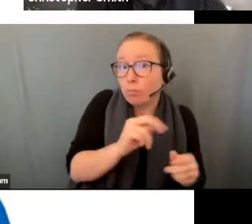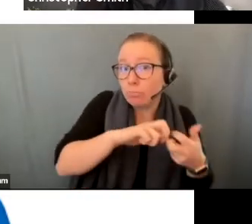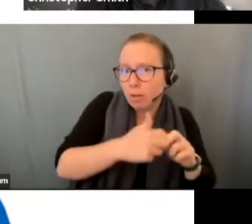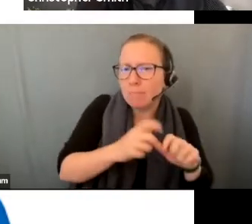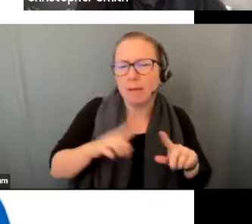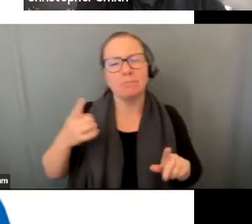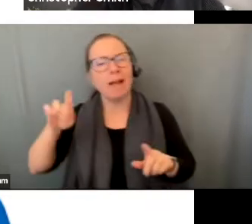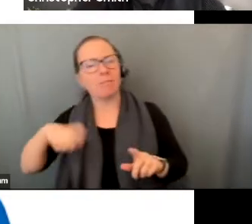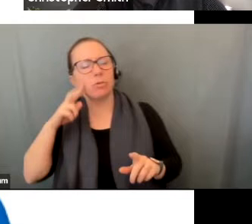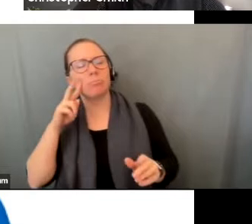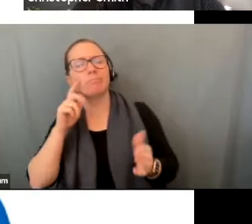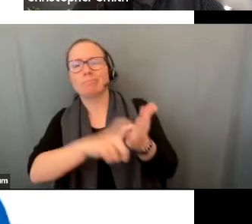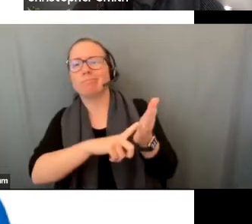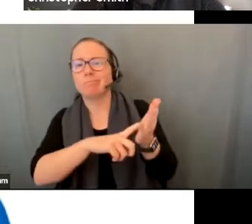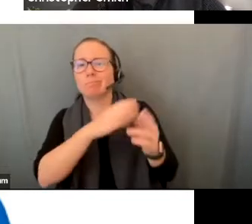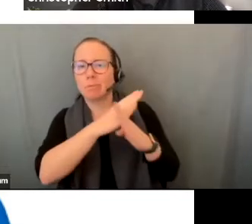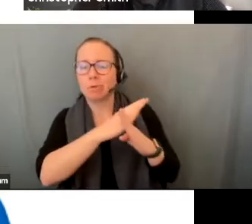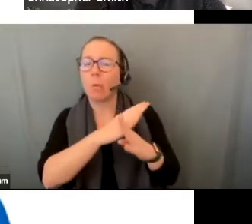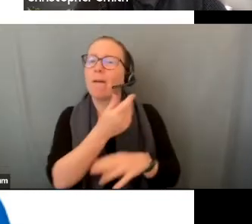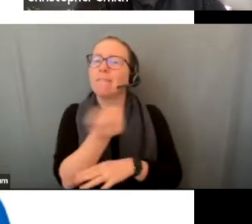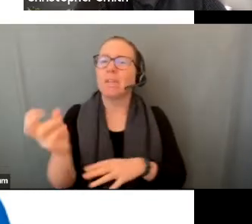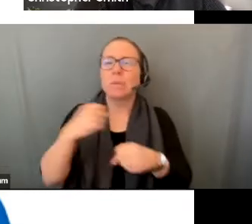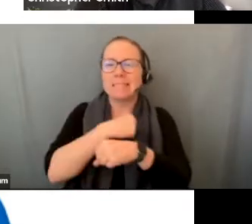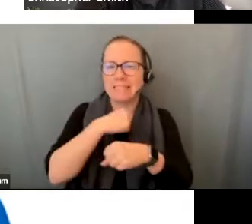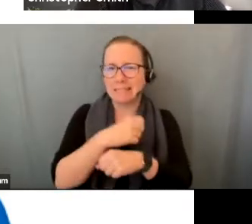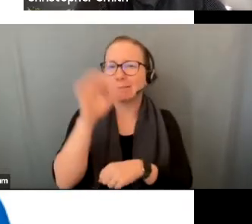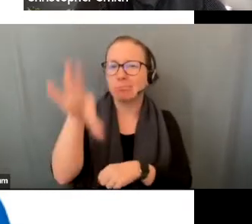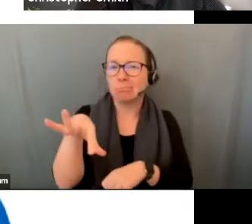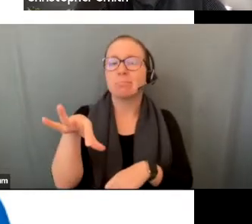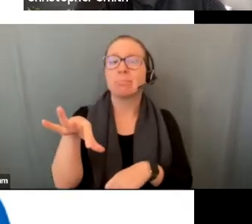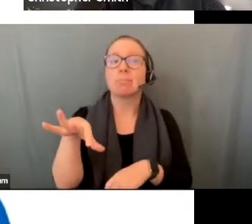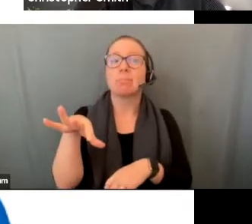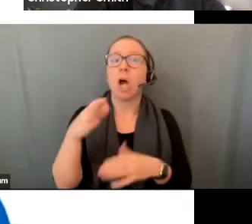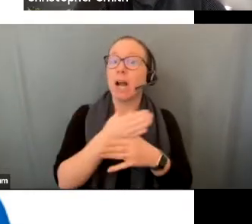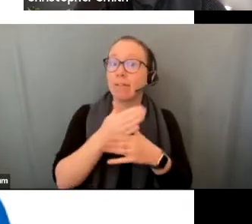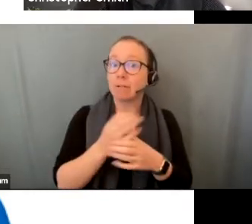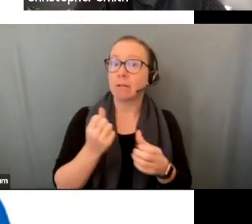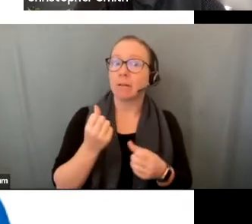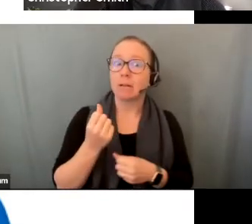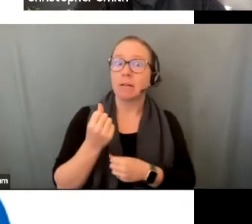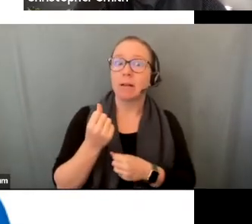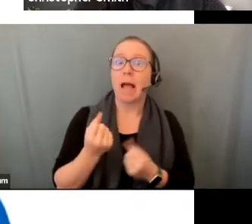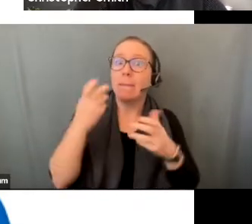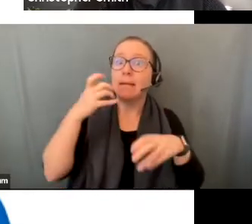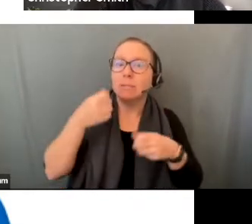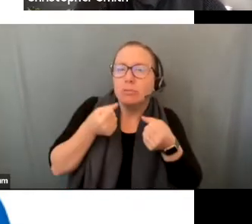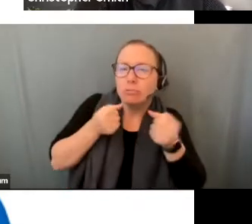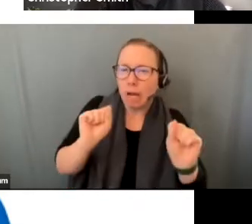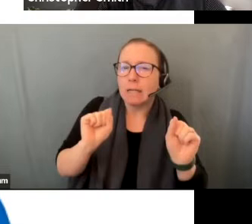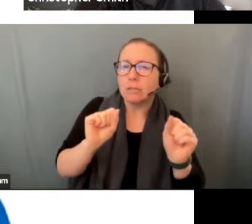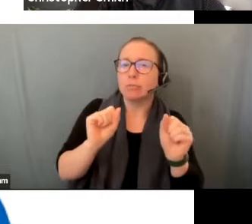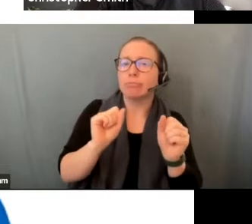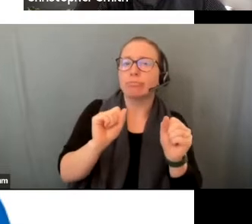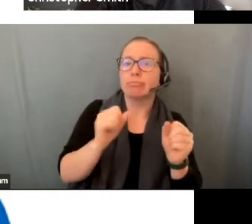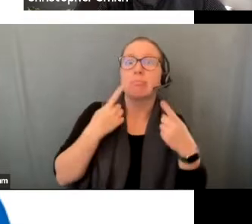of just statistics to think about. On average, median attempts it takes to achieve recovery from any substance